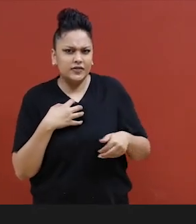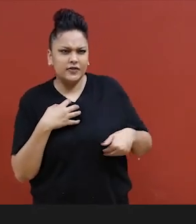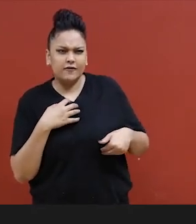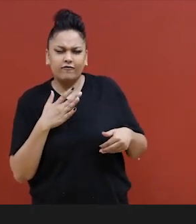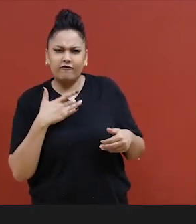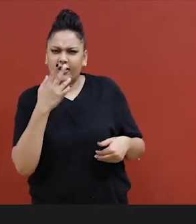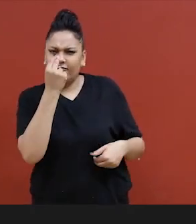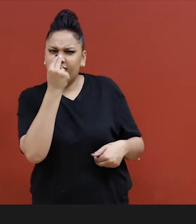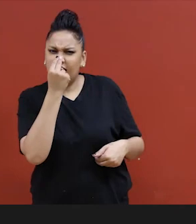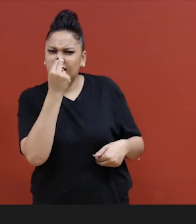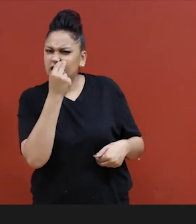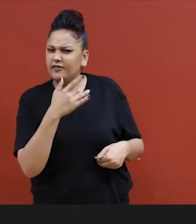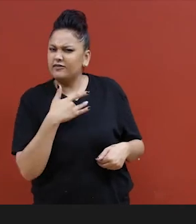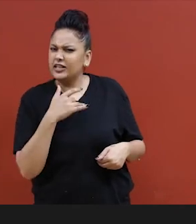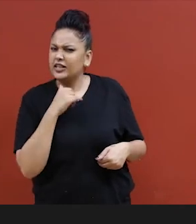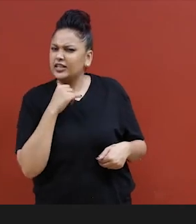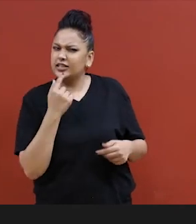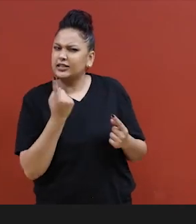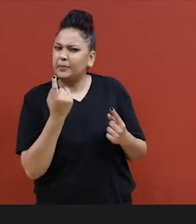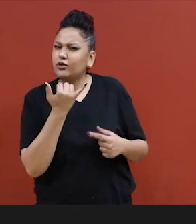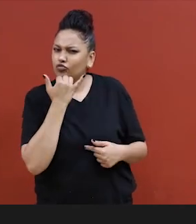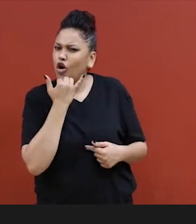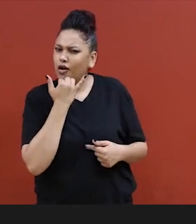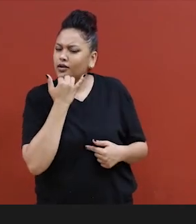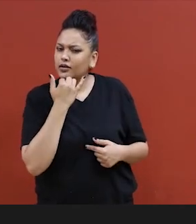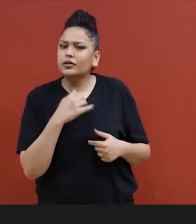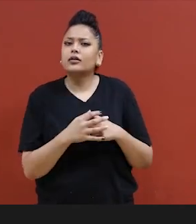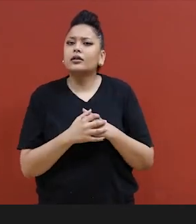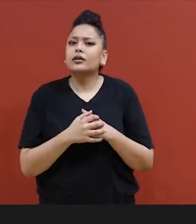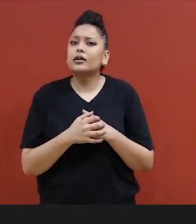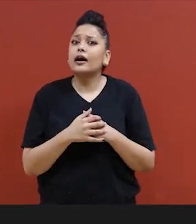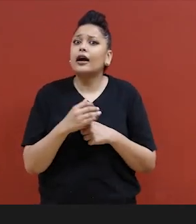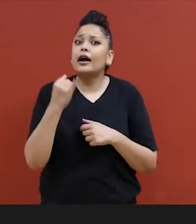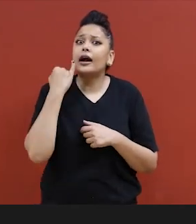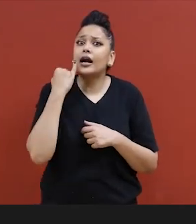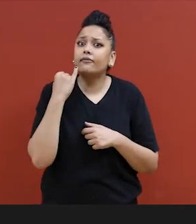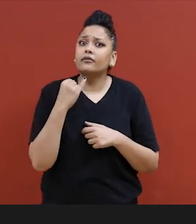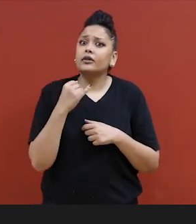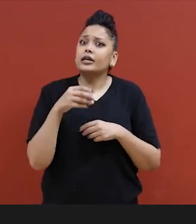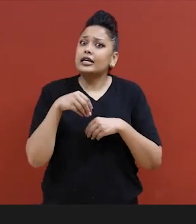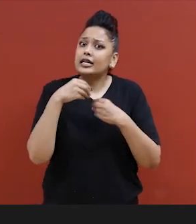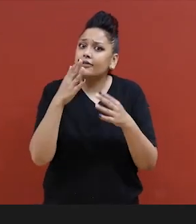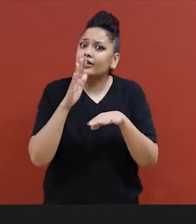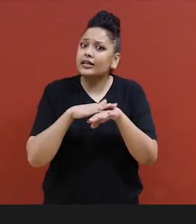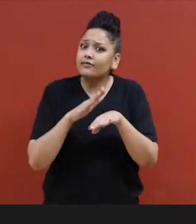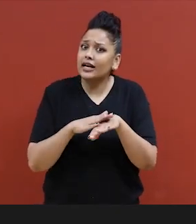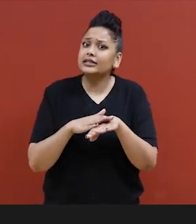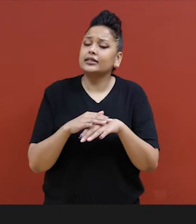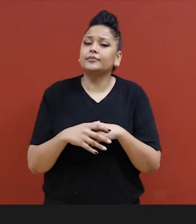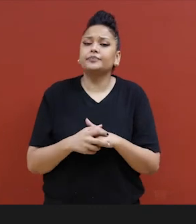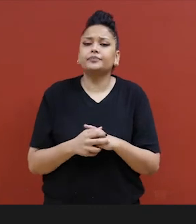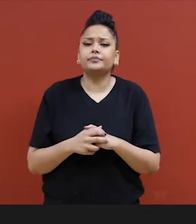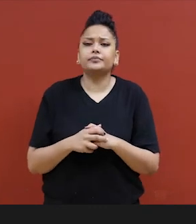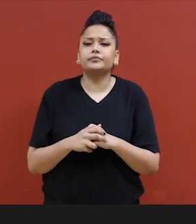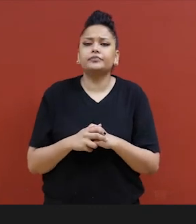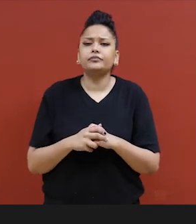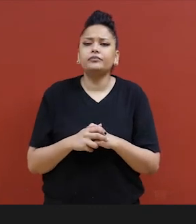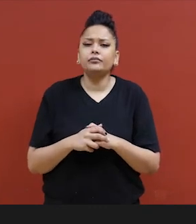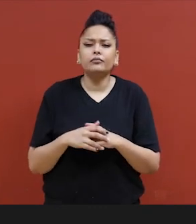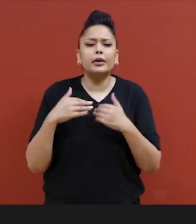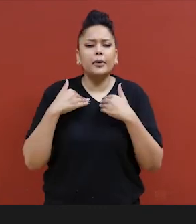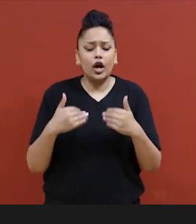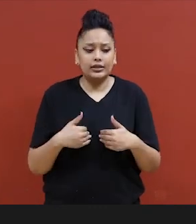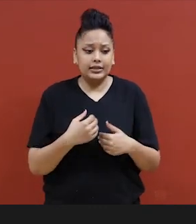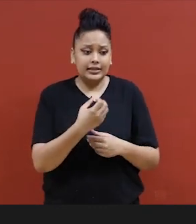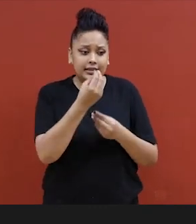this doesn't feel right. So that would be my words of wisdom, is your body